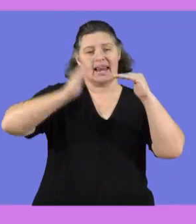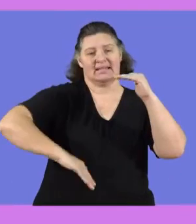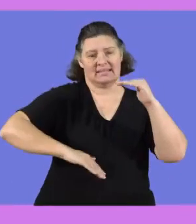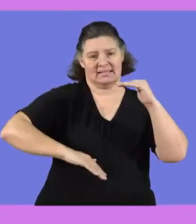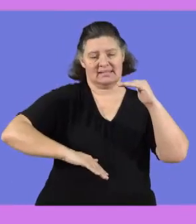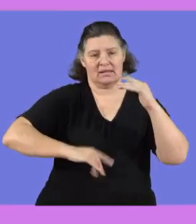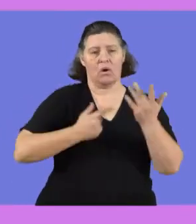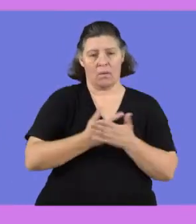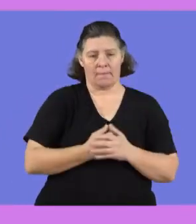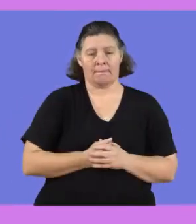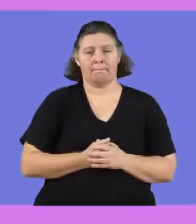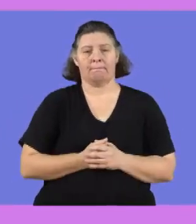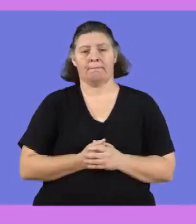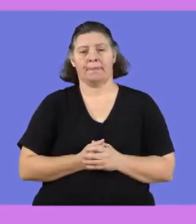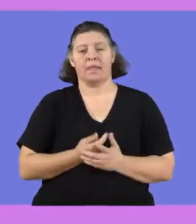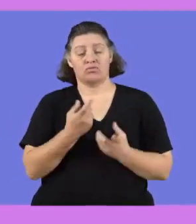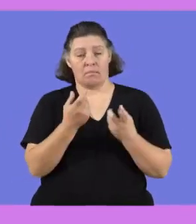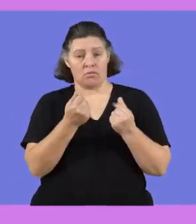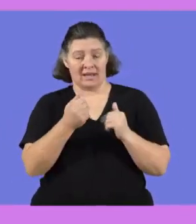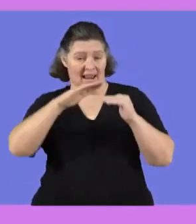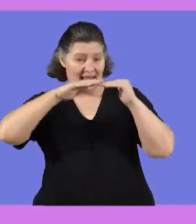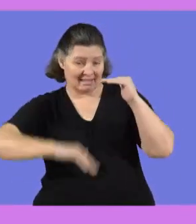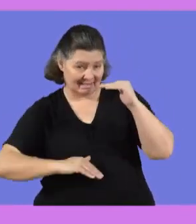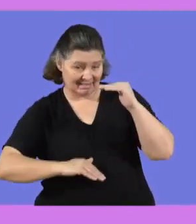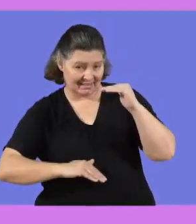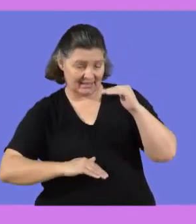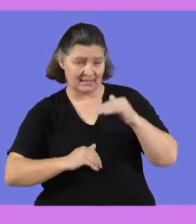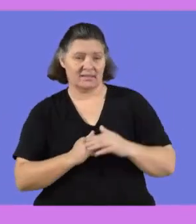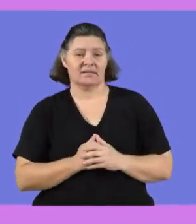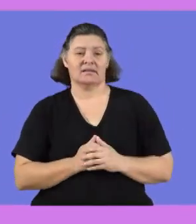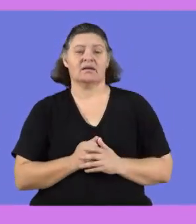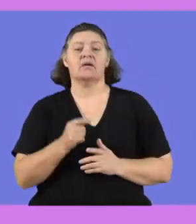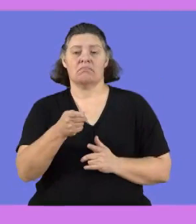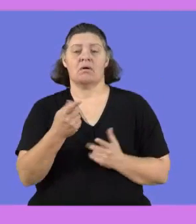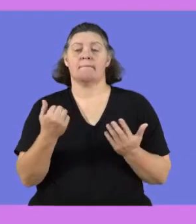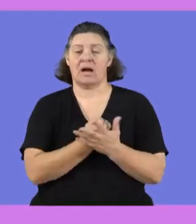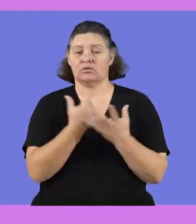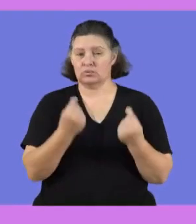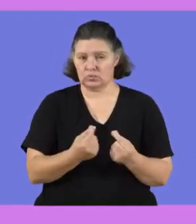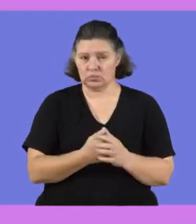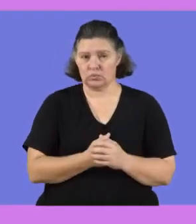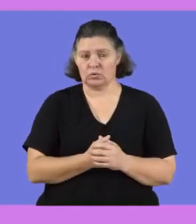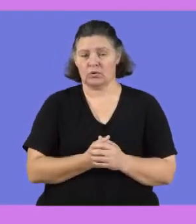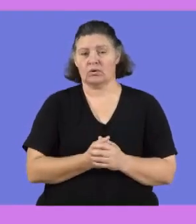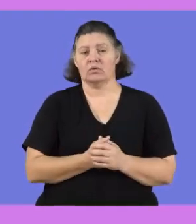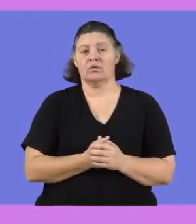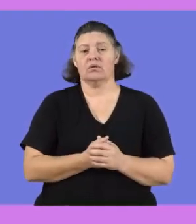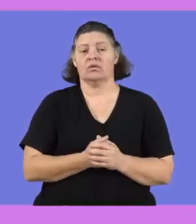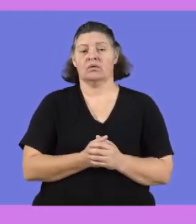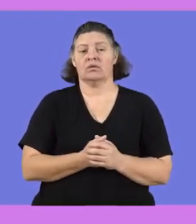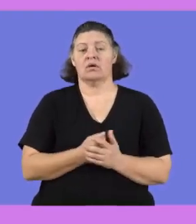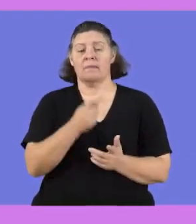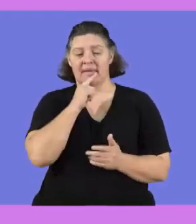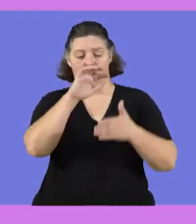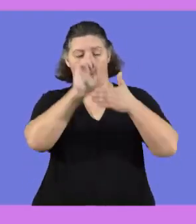is reduced or decreased. So when the price is reduced or decreased, therefore, we say